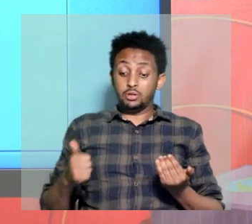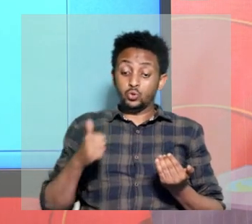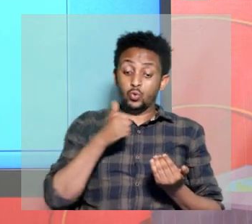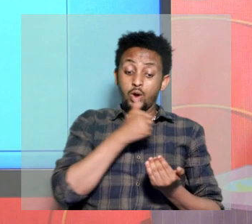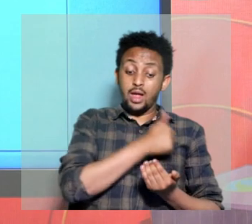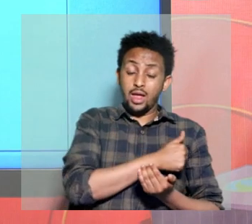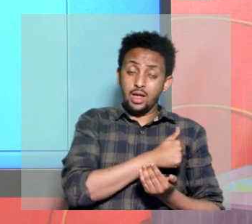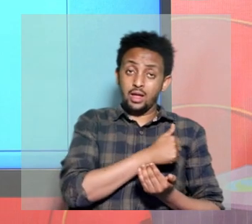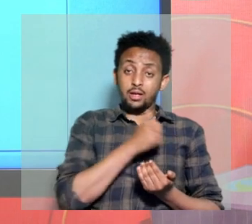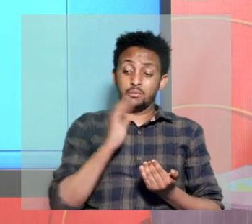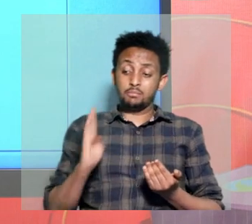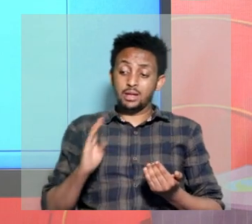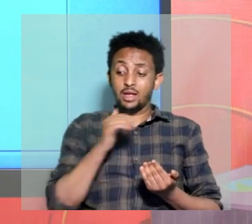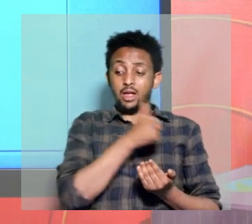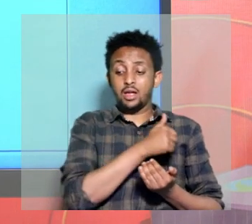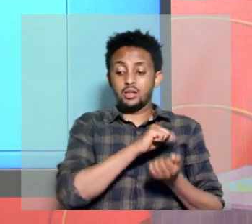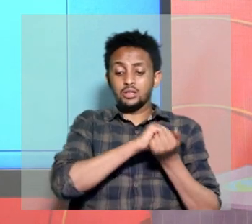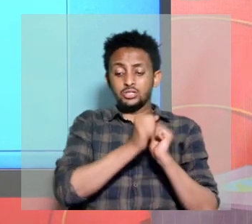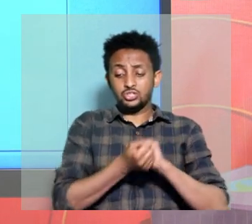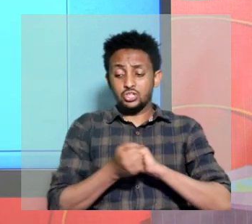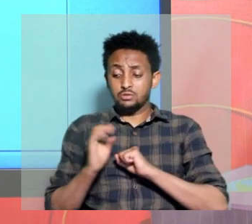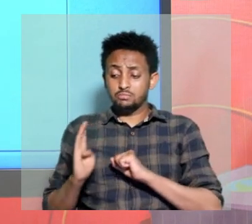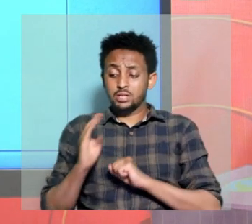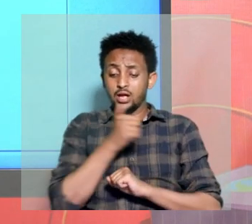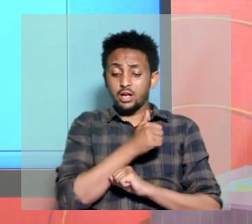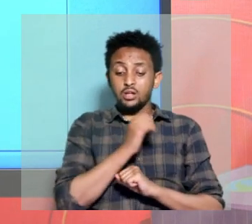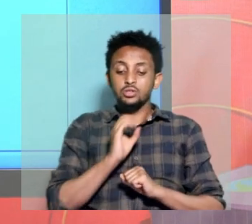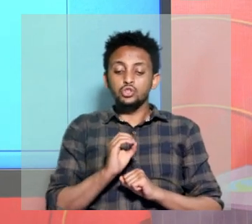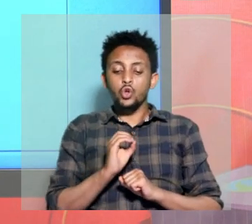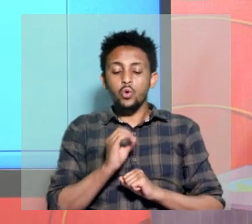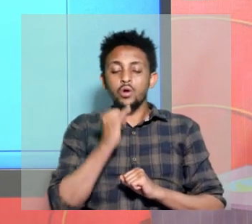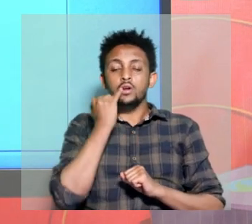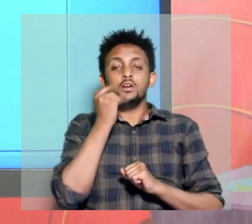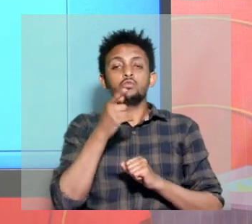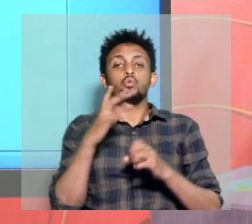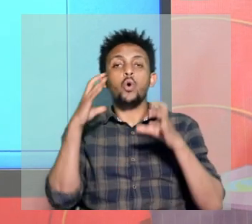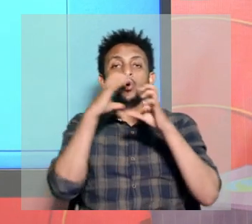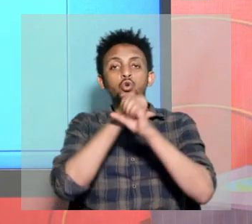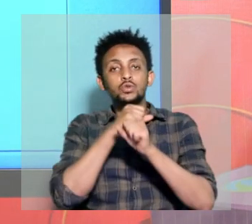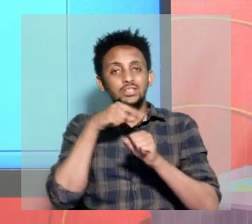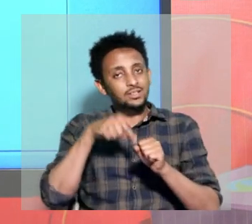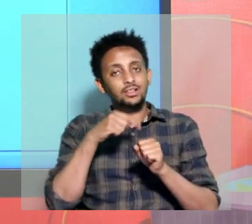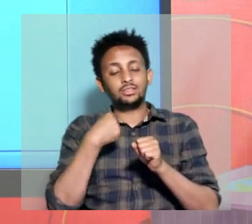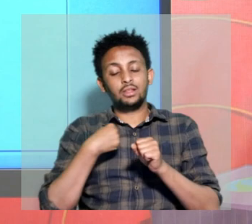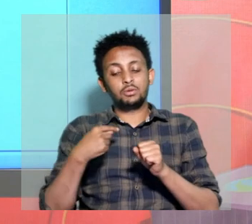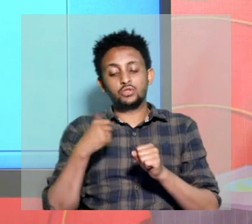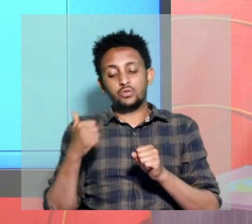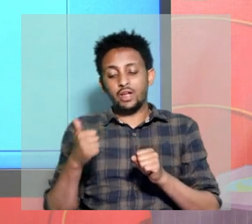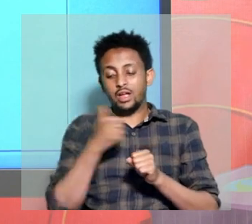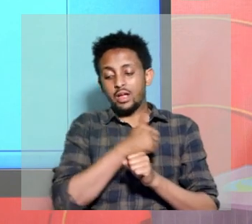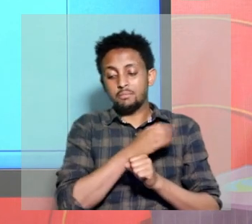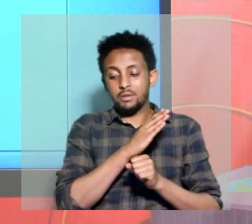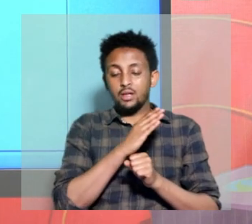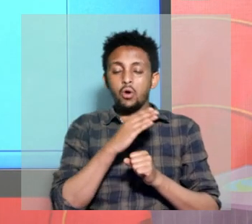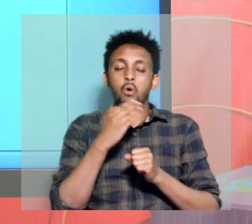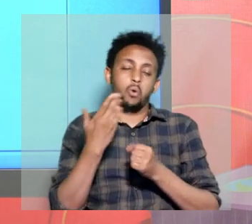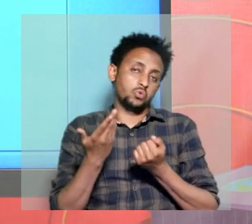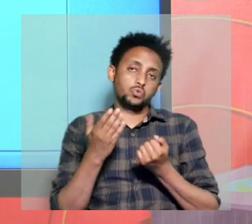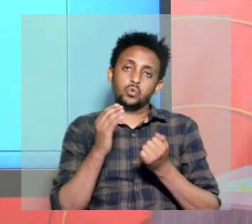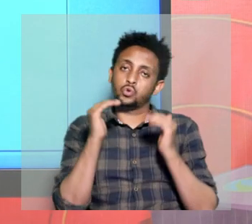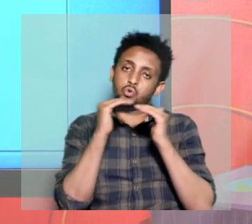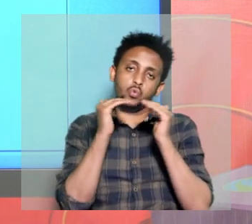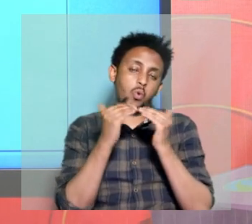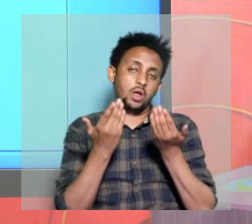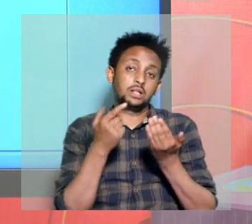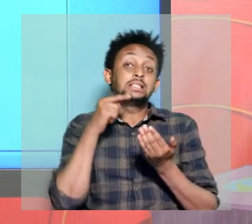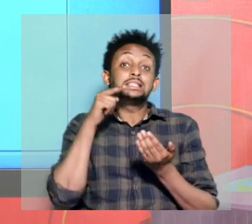B onto A, the net heat exchange between A and B is also zero, and you can conclude that the temperature of A and temperature of B are also